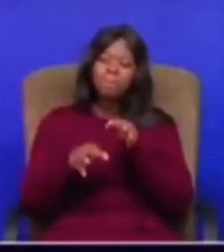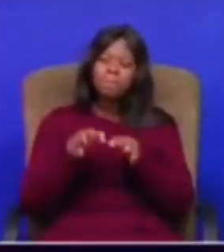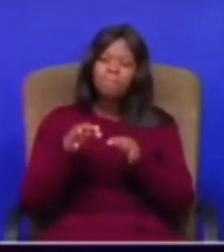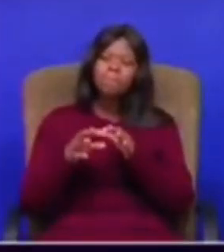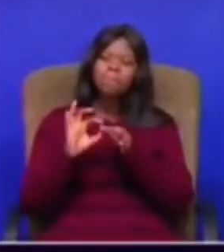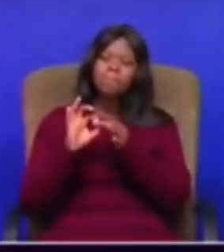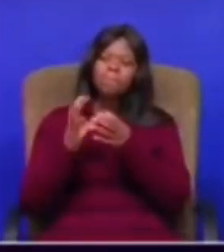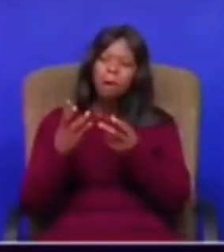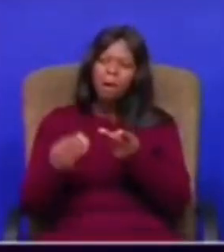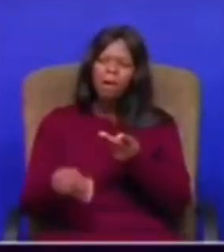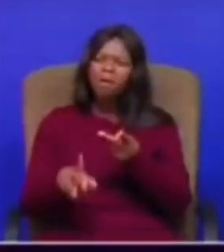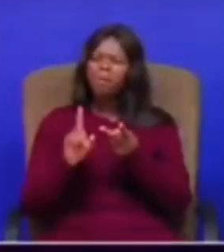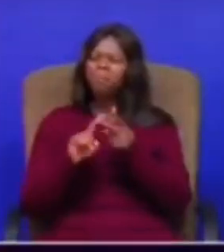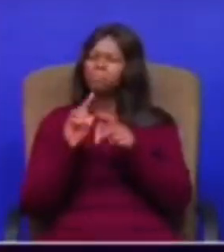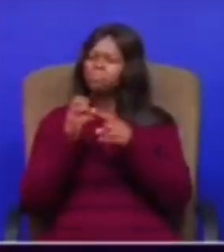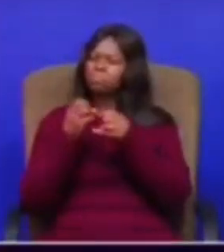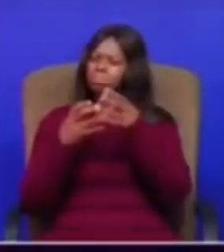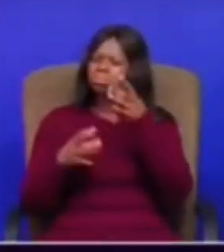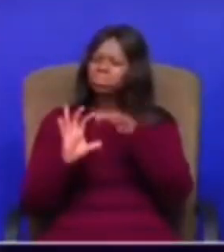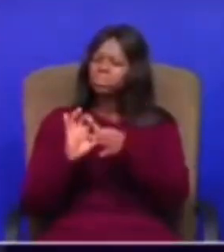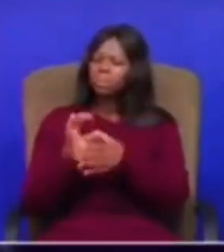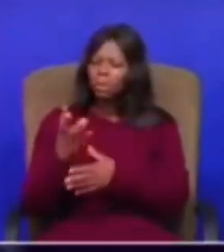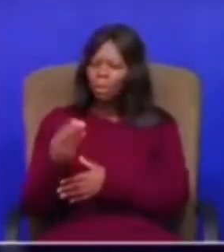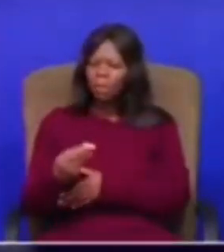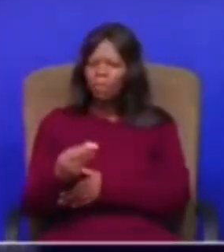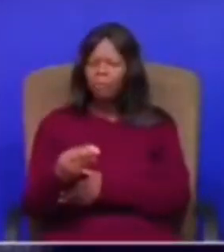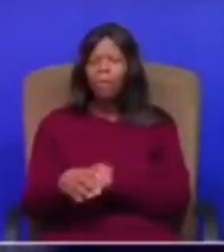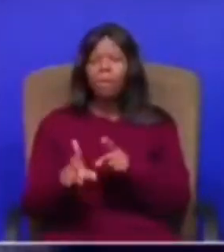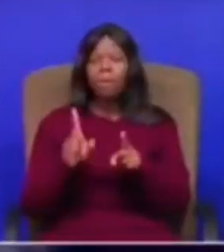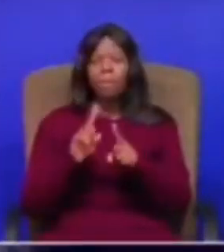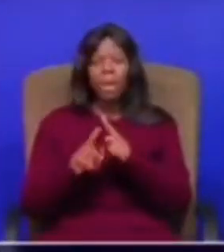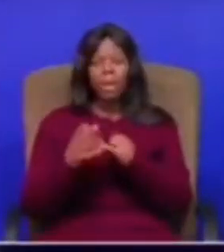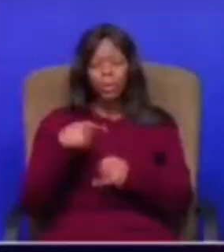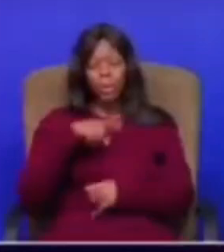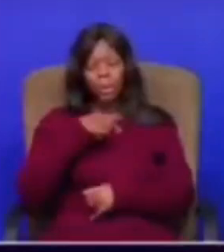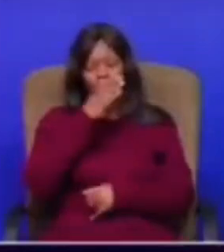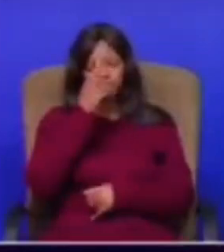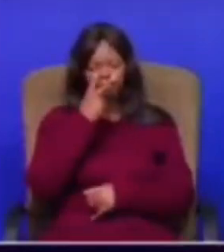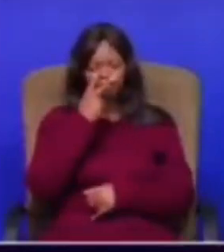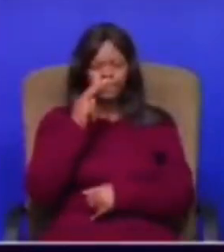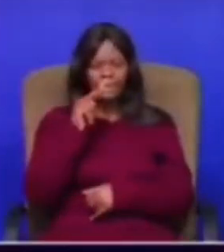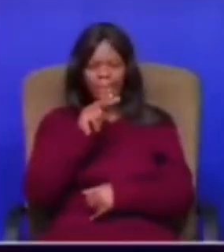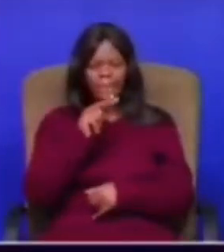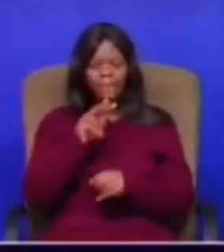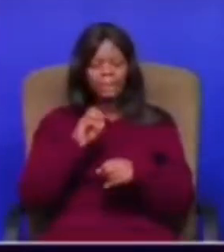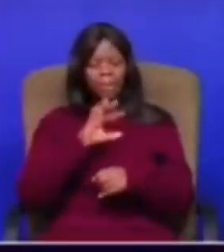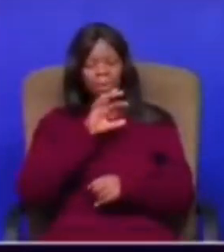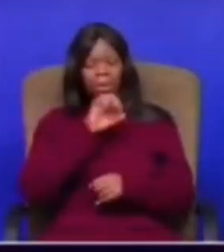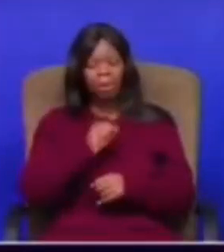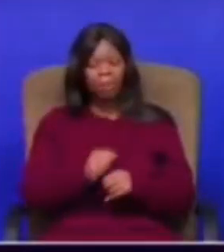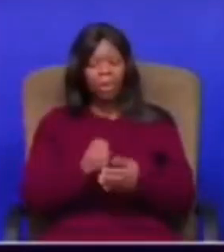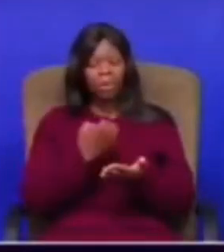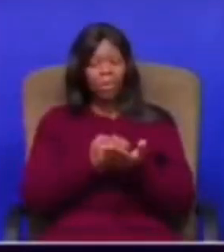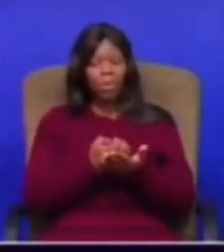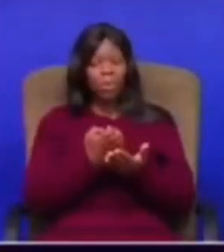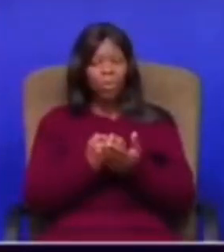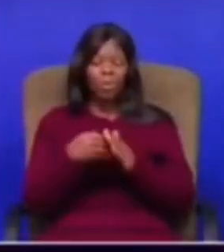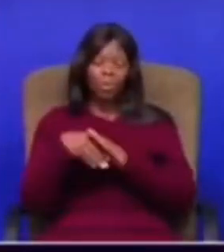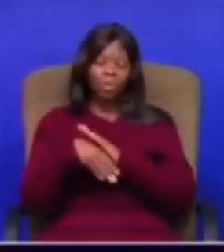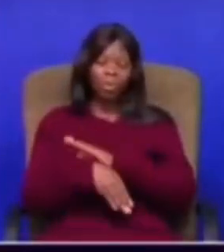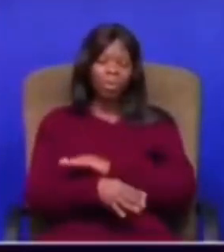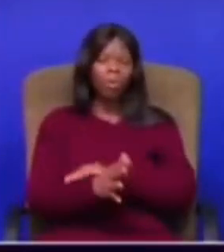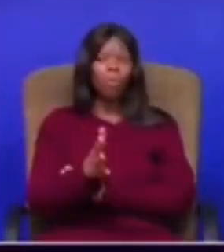diplomatic relations, and we realized that the impact on our country's economy would be